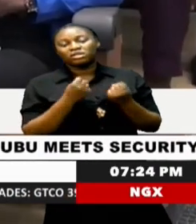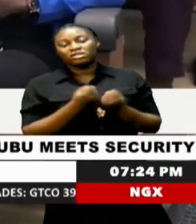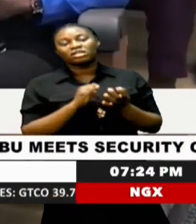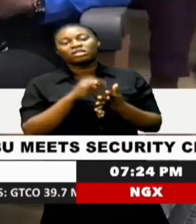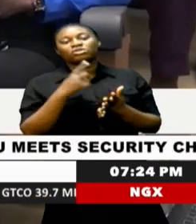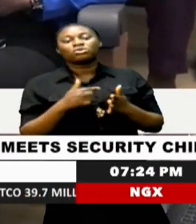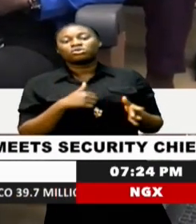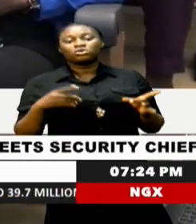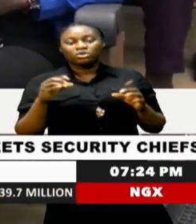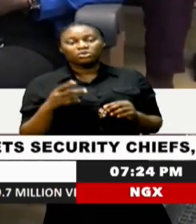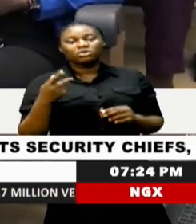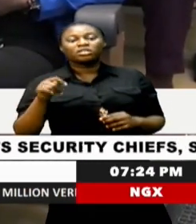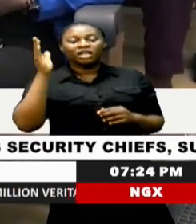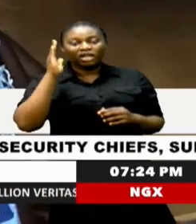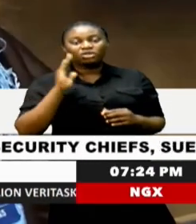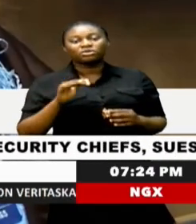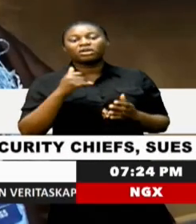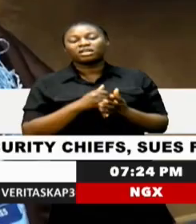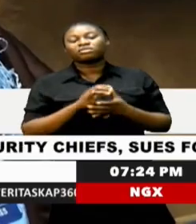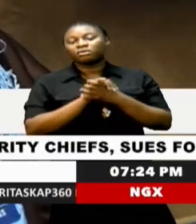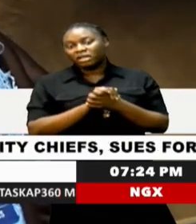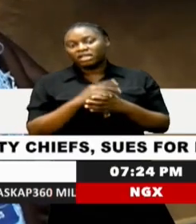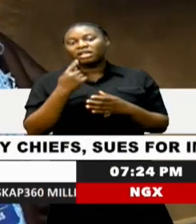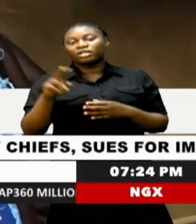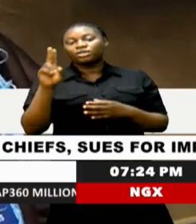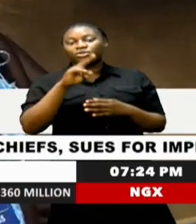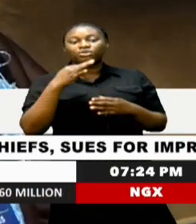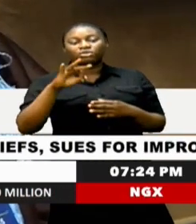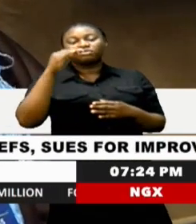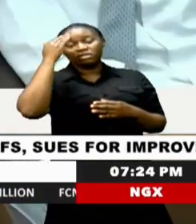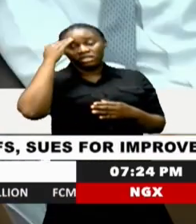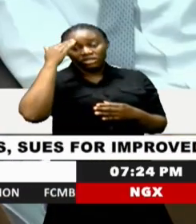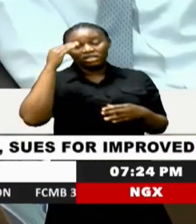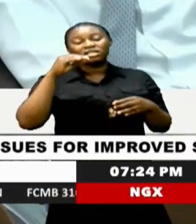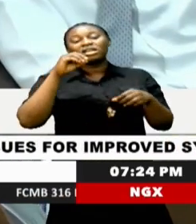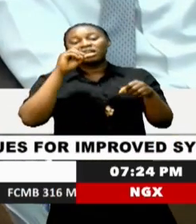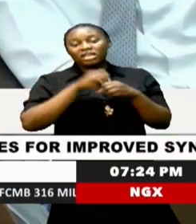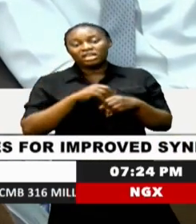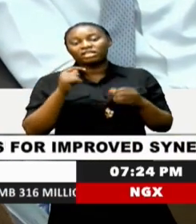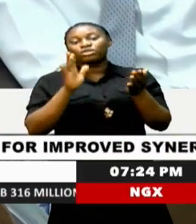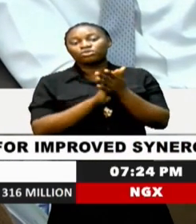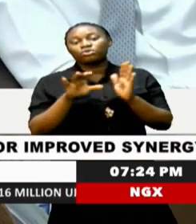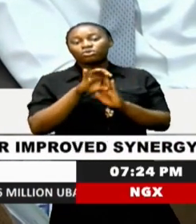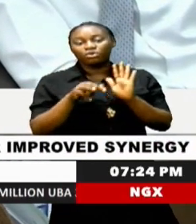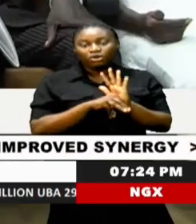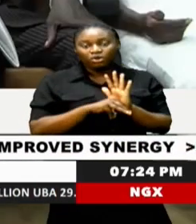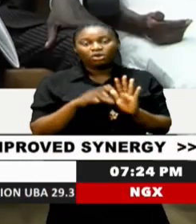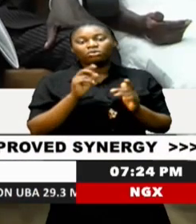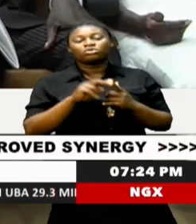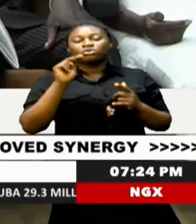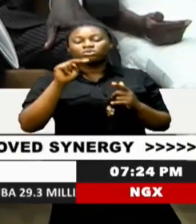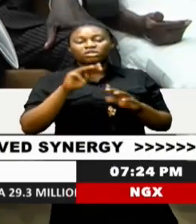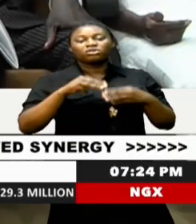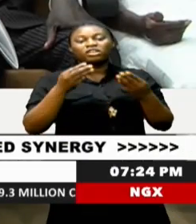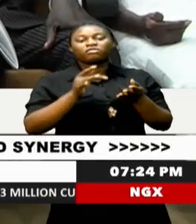The lecture recommended incorporation of visual literacy in school curriculum with leaflets accompanying medication to